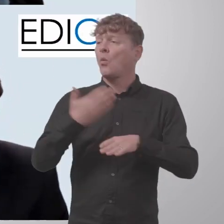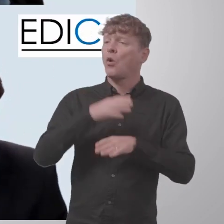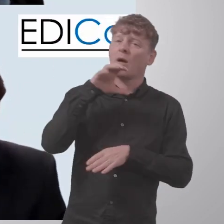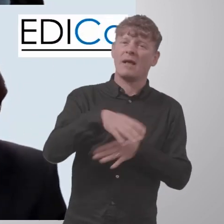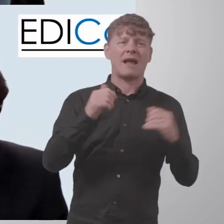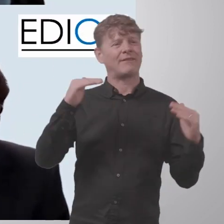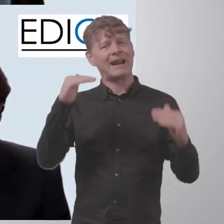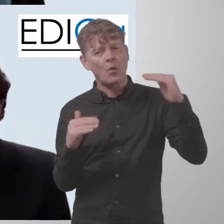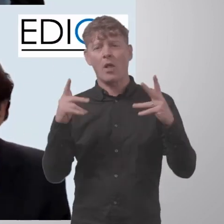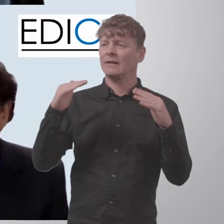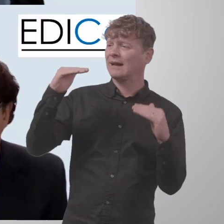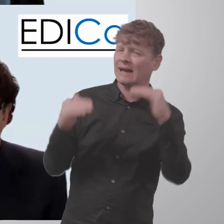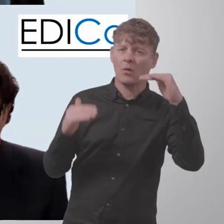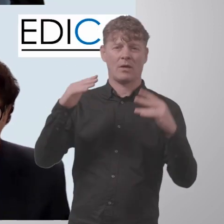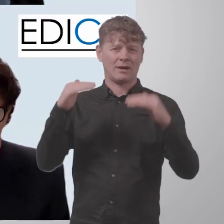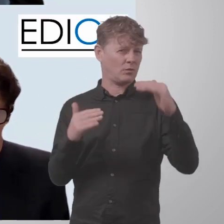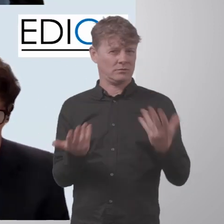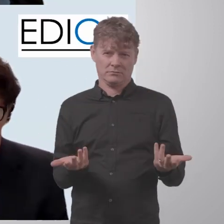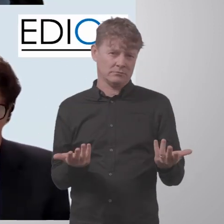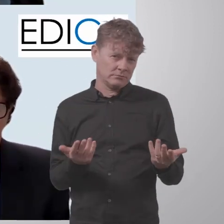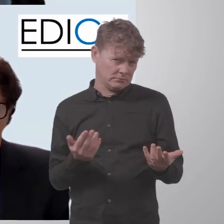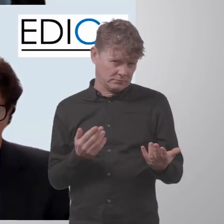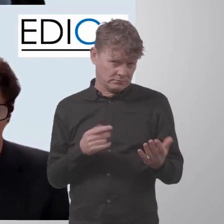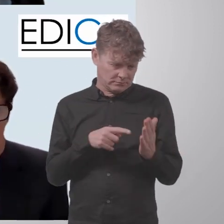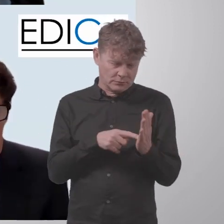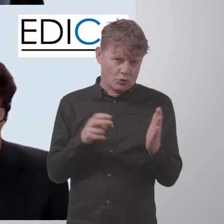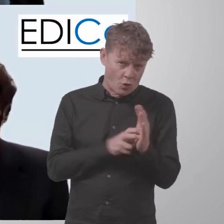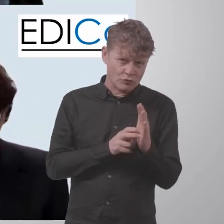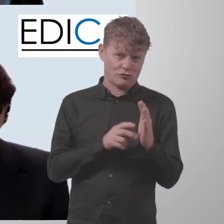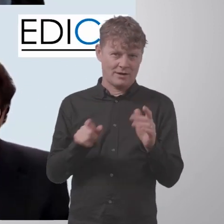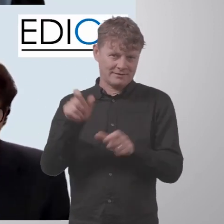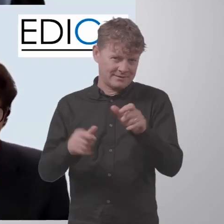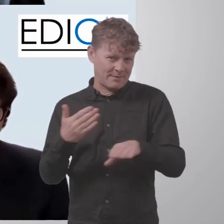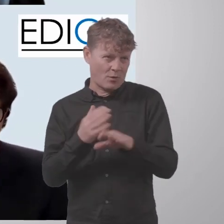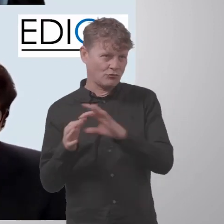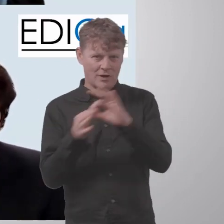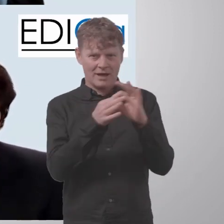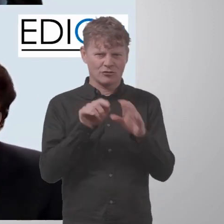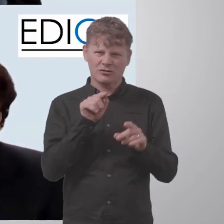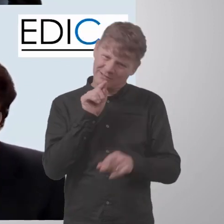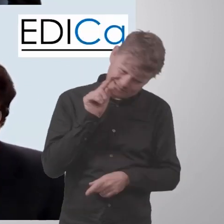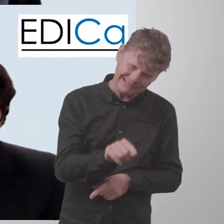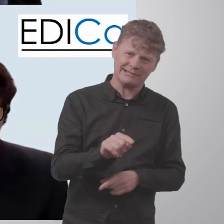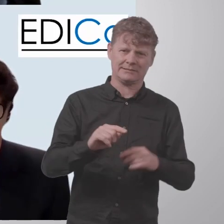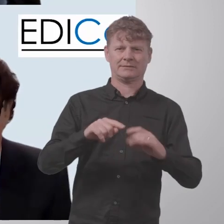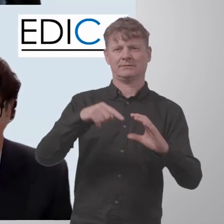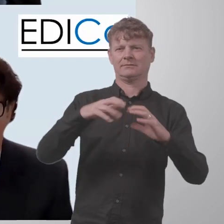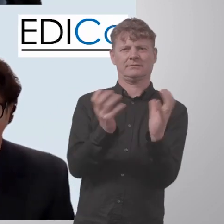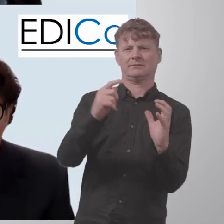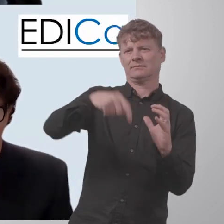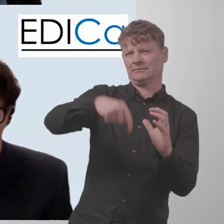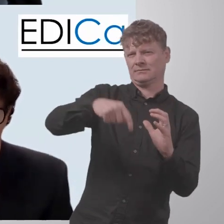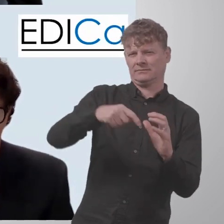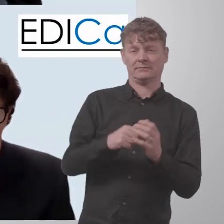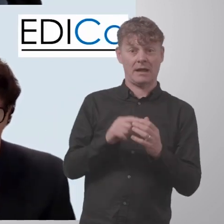employment relationship, except the reality is, and this doesn't encapsulate everything related to EDI, But if you've